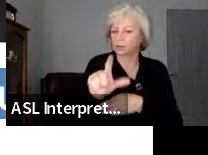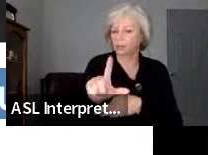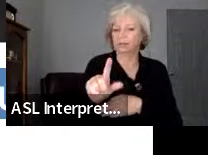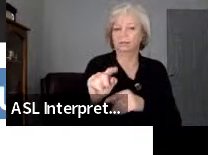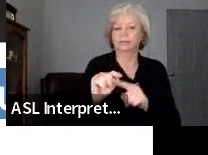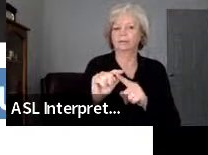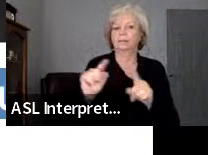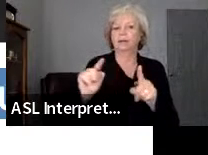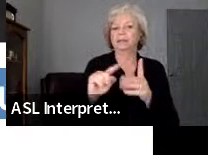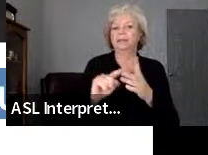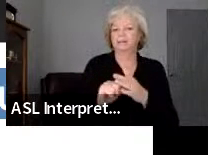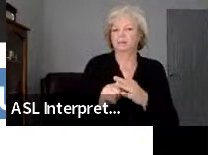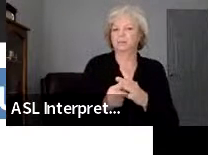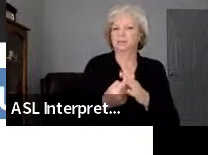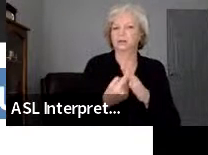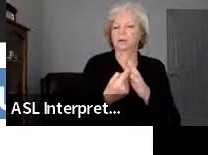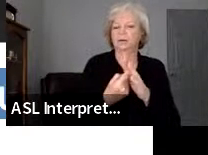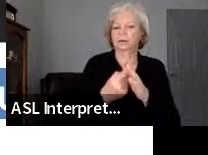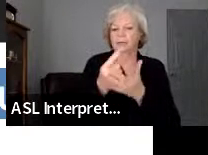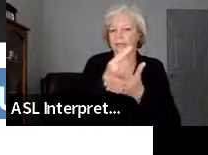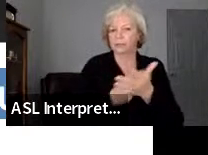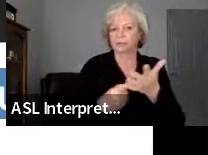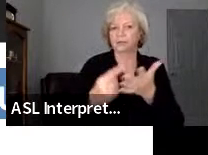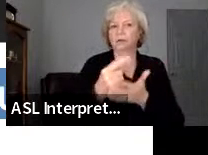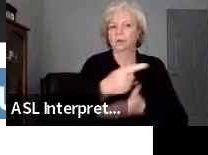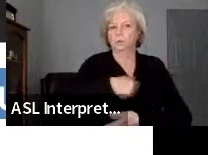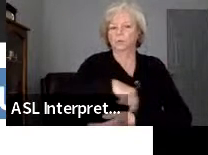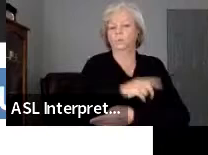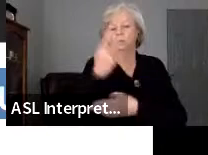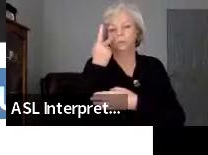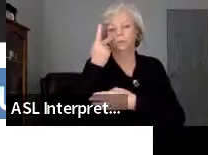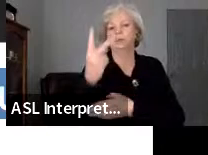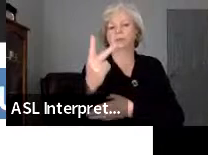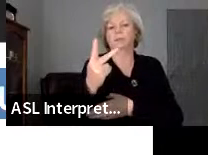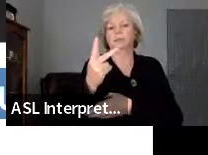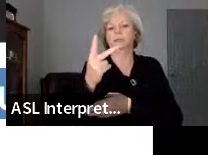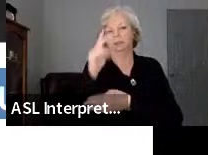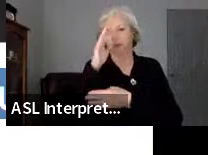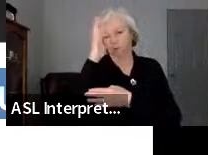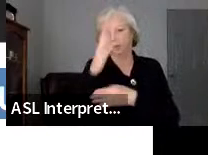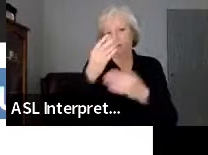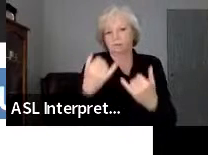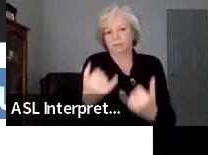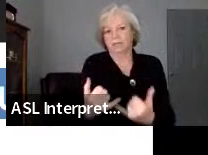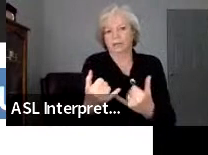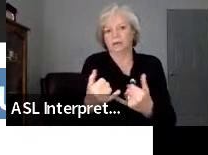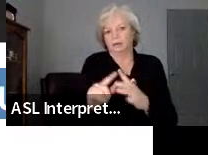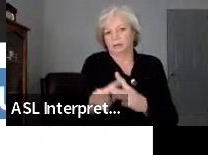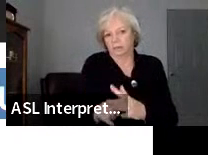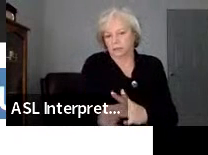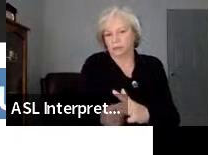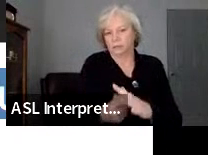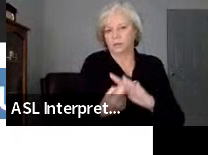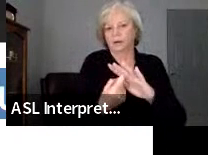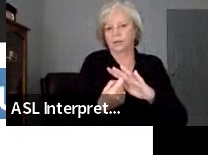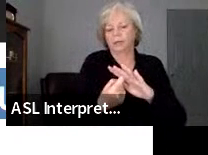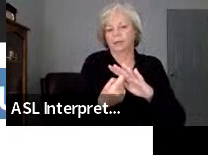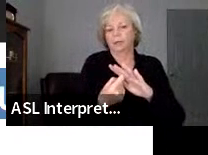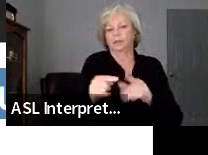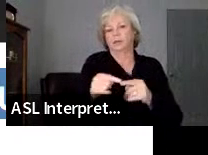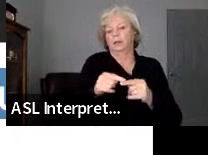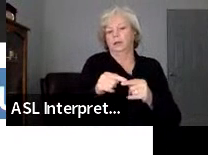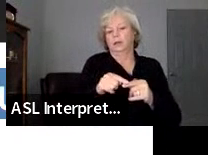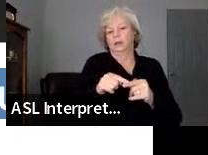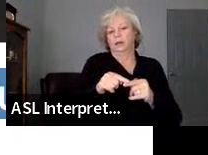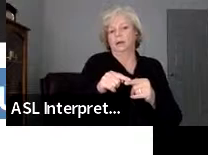launch next week. It's really exciting. We looked at the creative today in one of our operations meetings that are launching across the county in priority